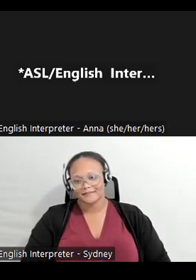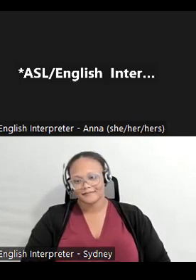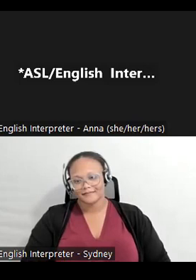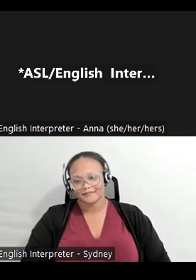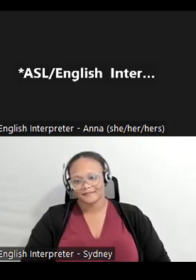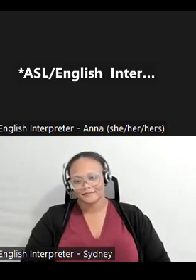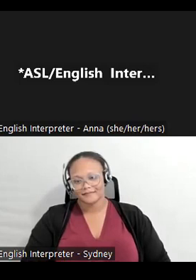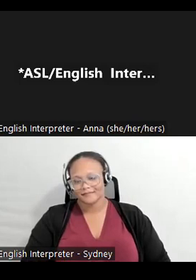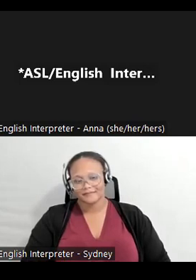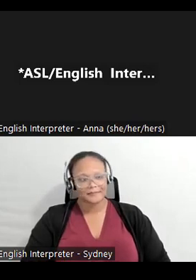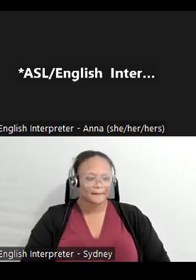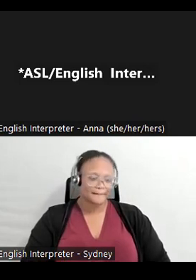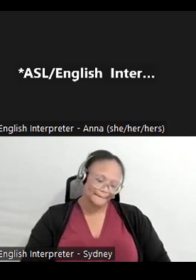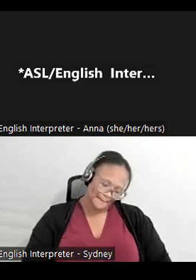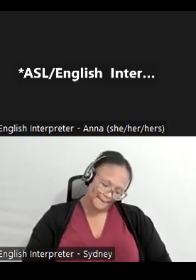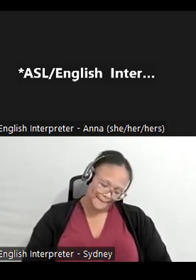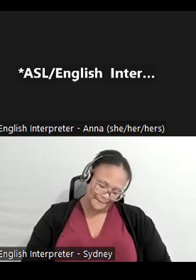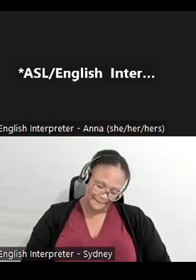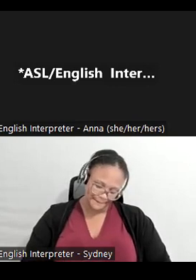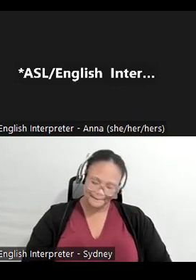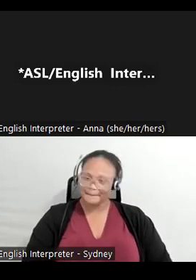went down.